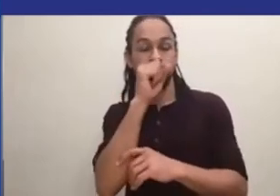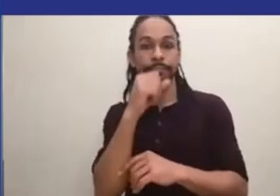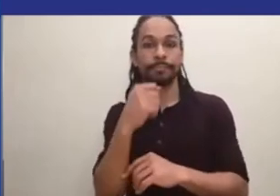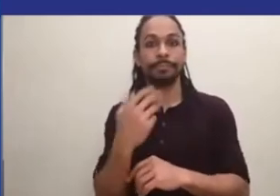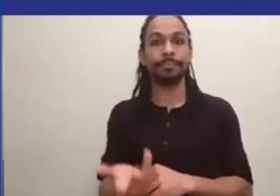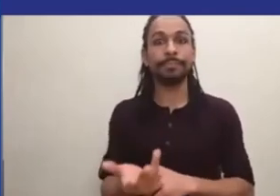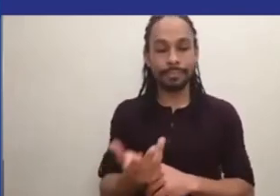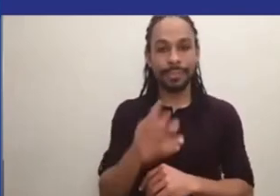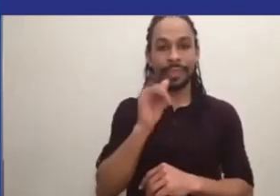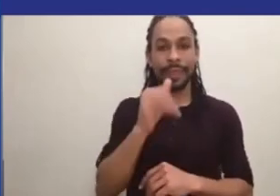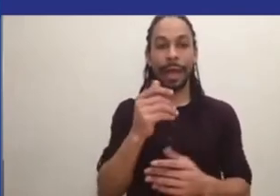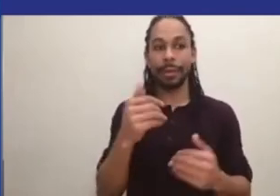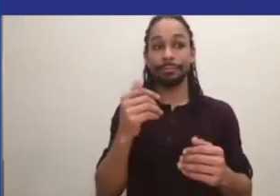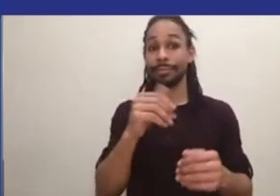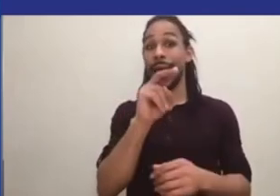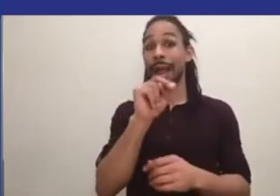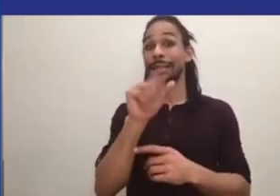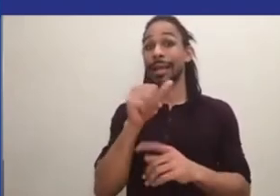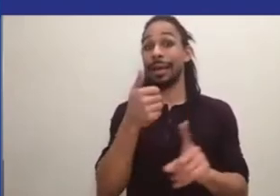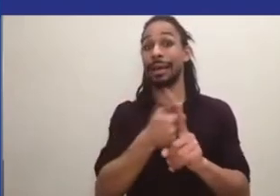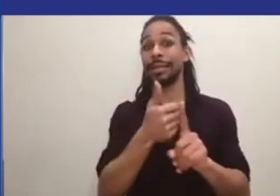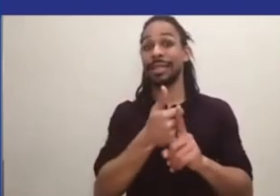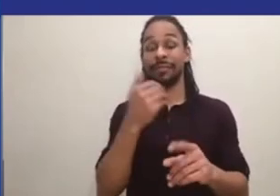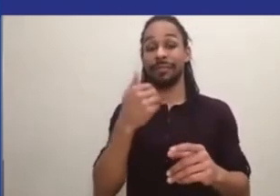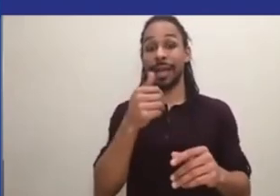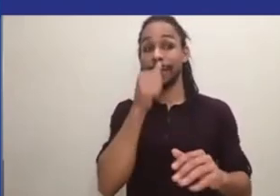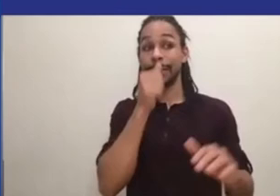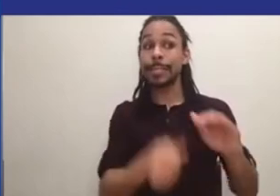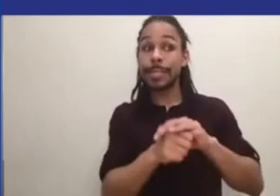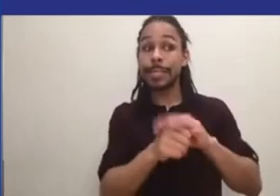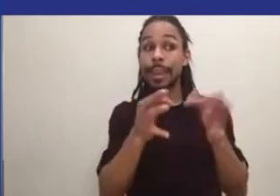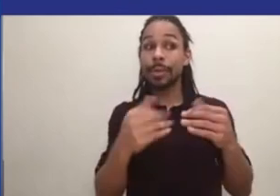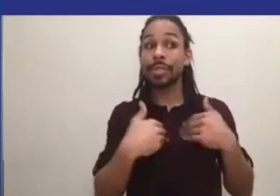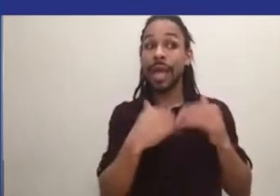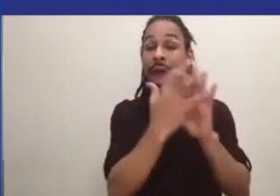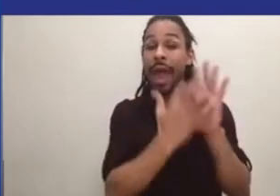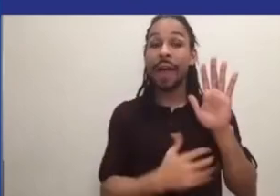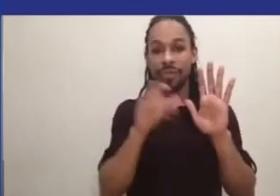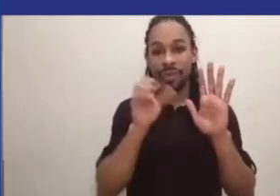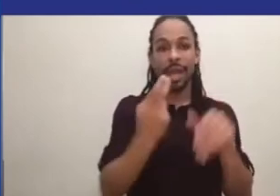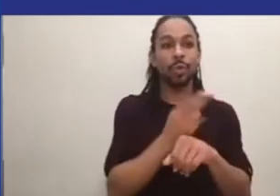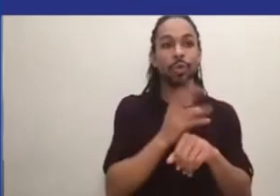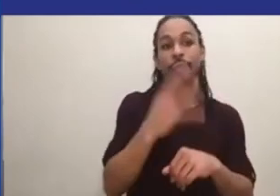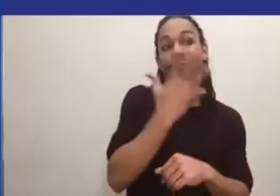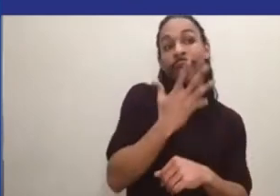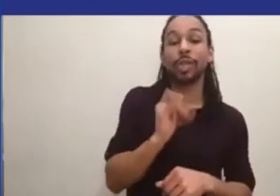hidden language that they can use your face, your likeness, your voice, blah, blah, blah,